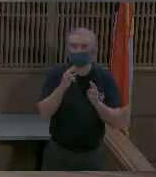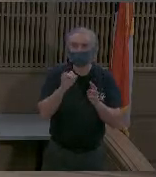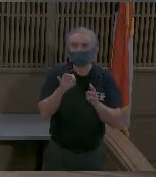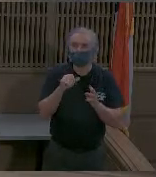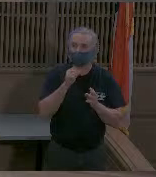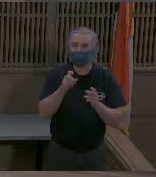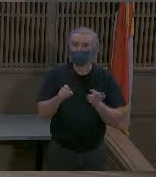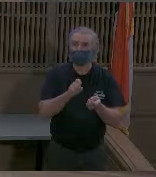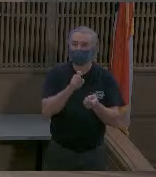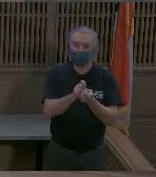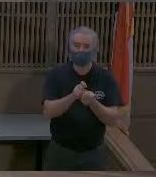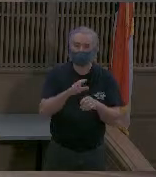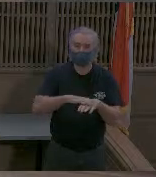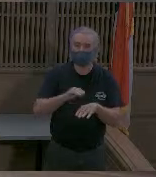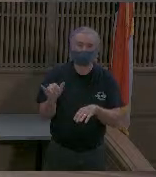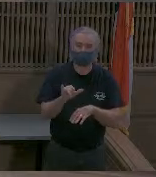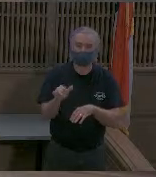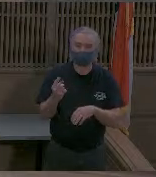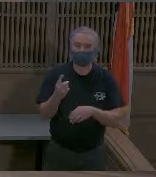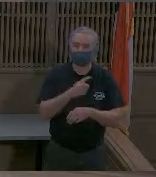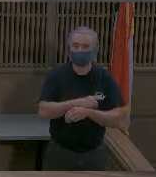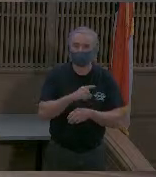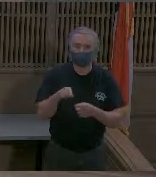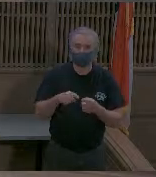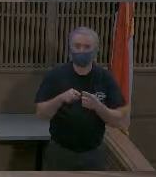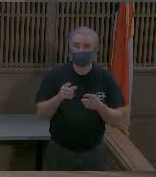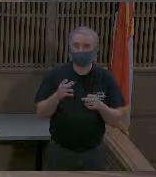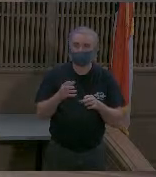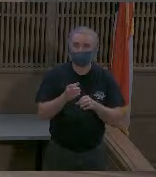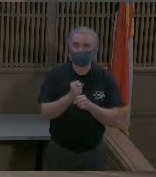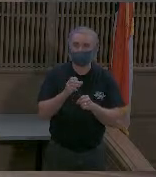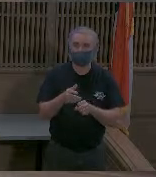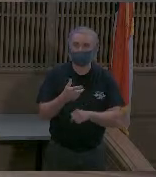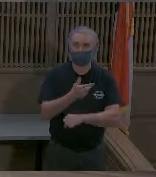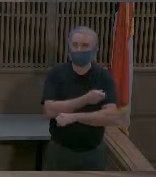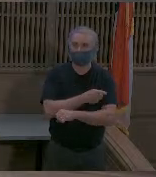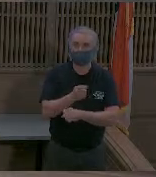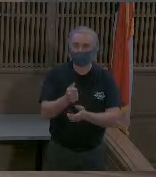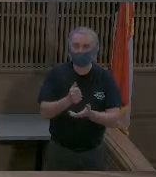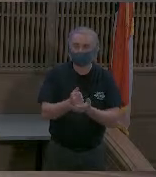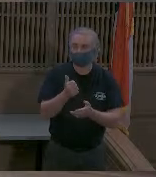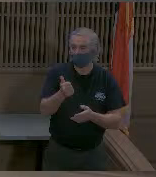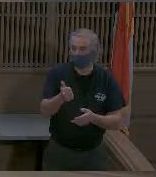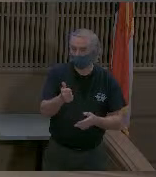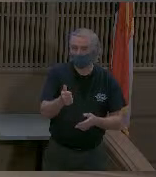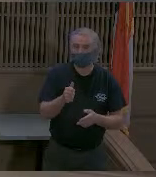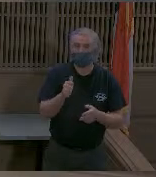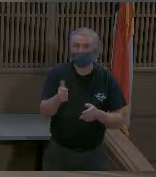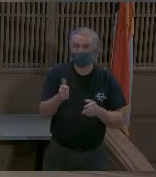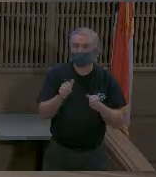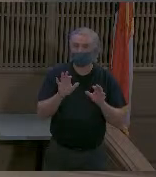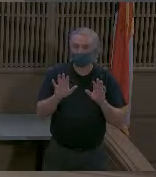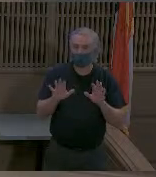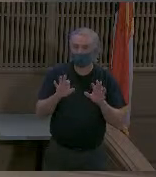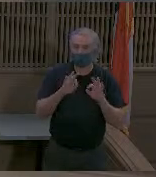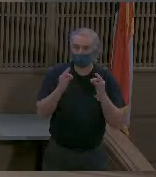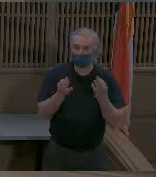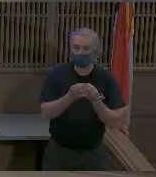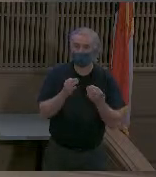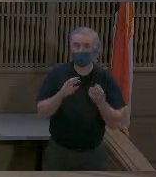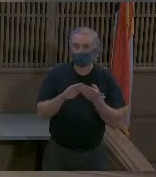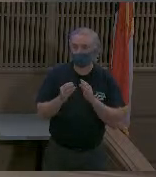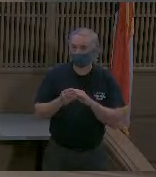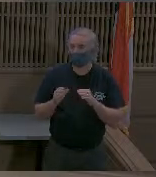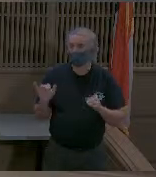And bear in mind, when you get your vaccine, you're helping yourself, you're helping your family, and you're helping the community.